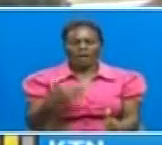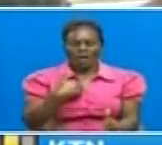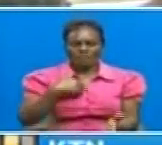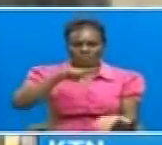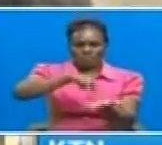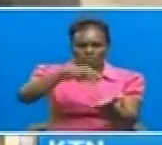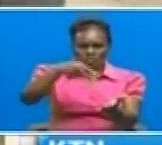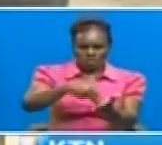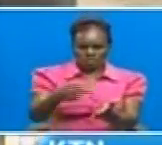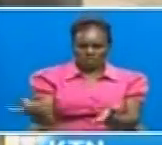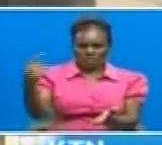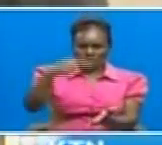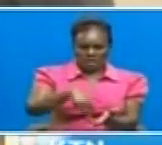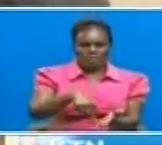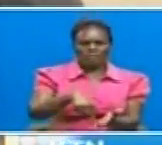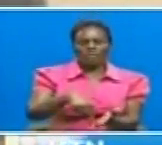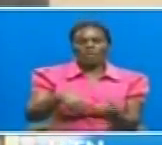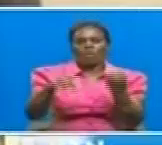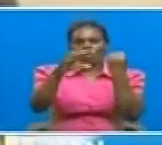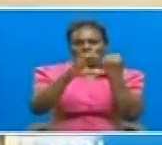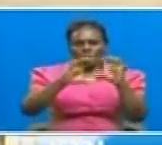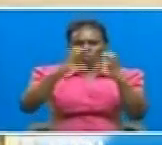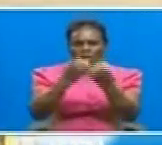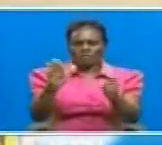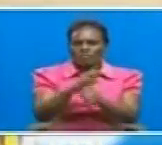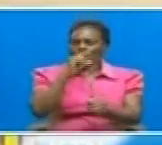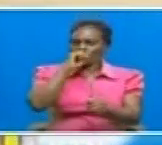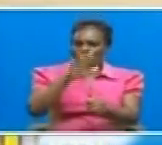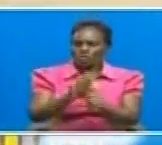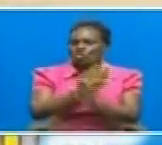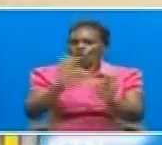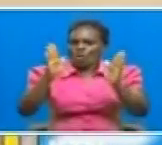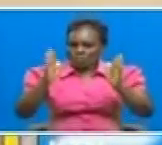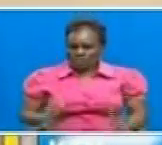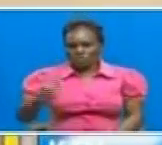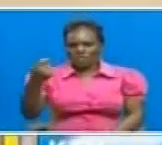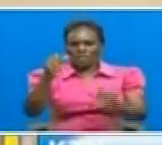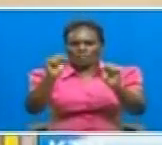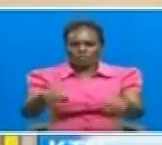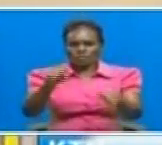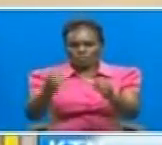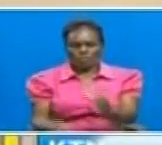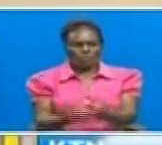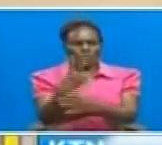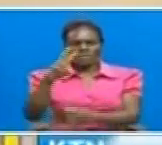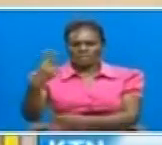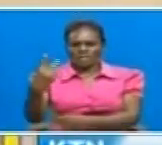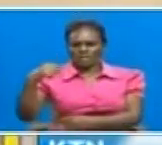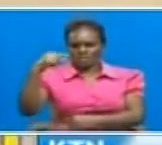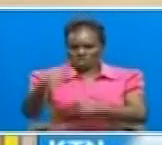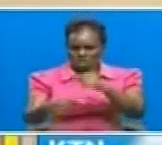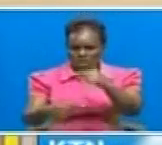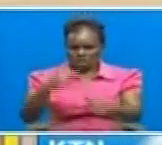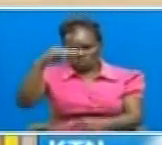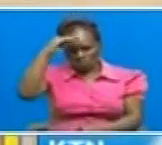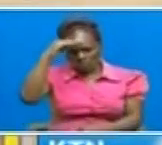projects, has visited distilleries around the world. He assures me that nobody in Kenya is able to produce second-generation